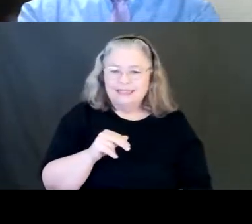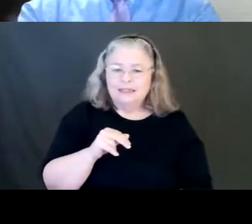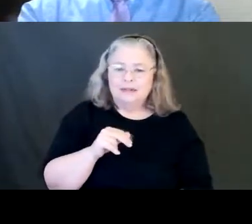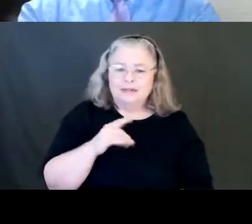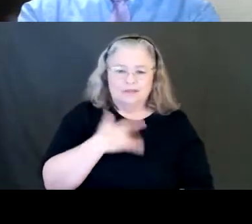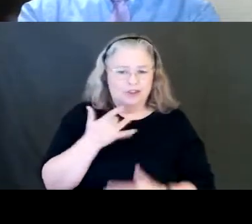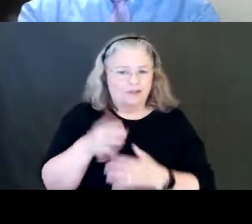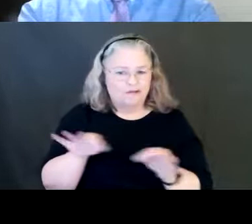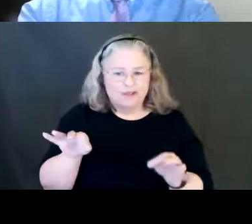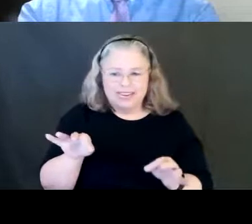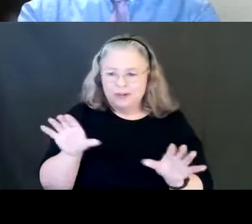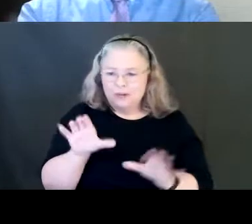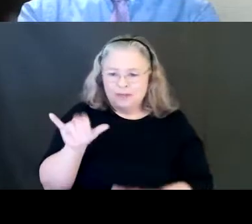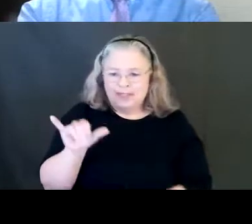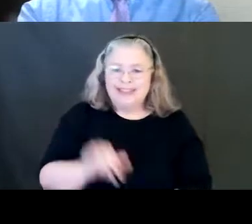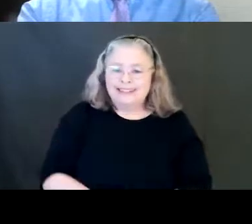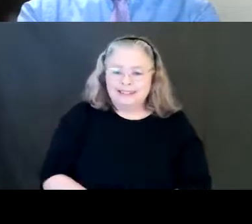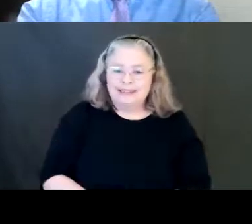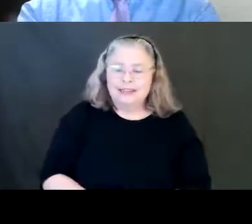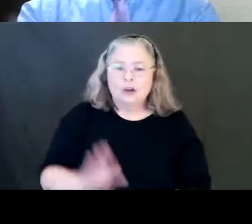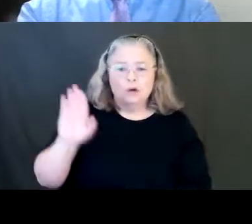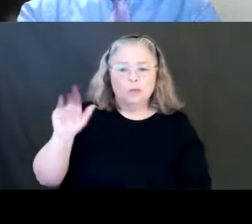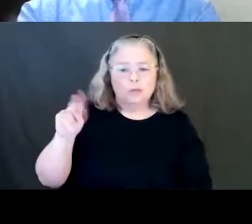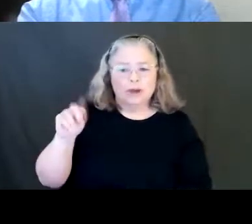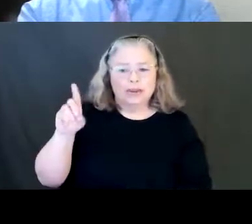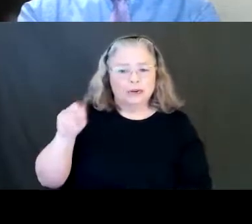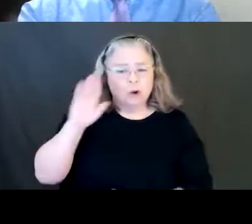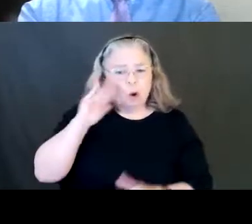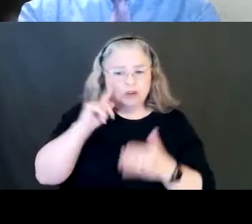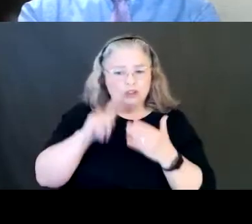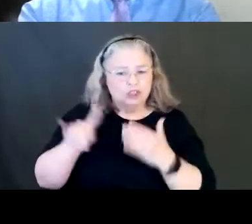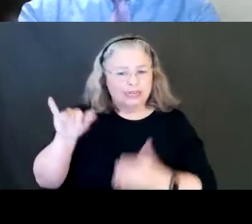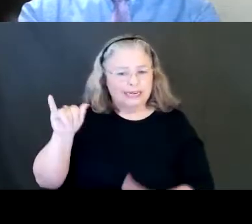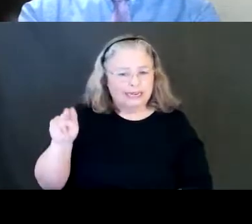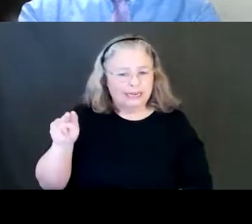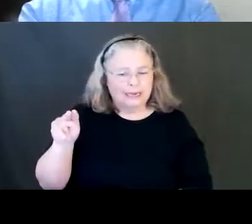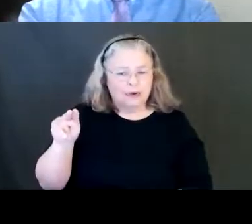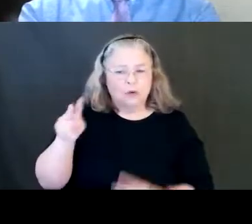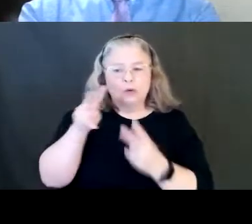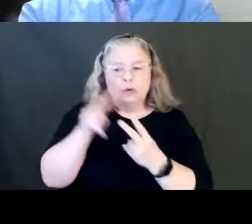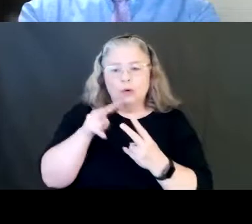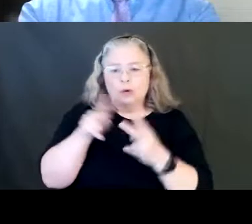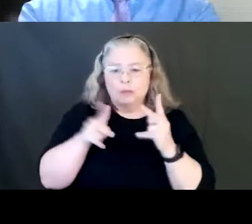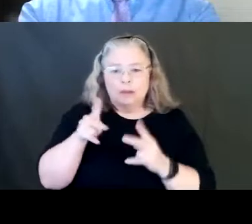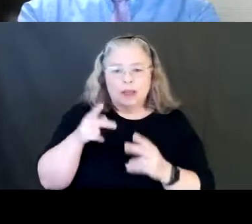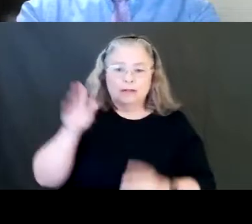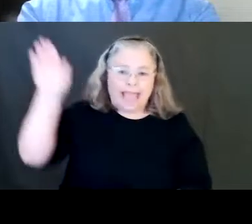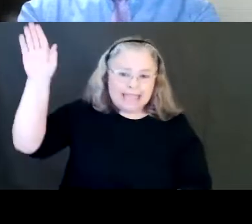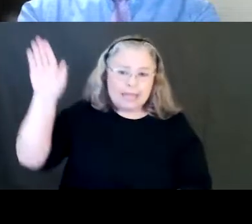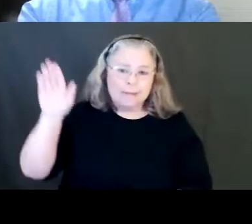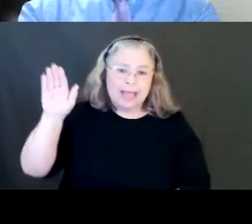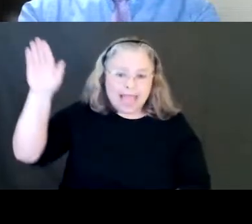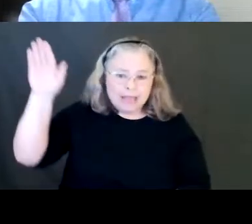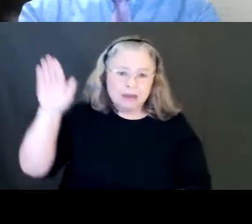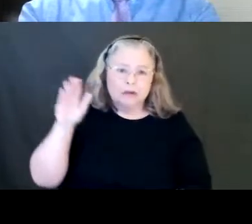feel free to. Hey, Brandon, I was hoping to check in. We have a couple of folks with their hands up. So I would